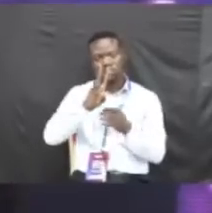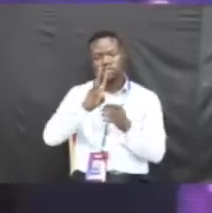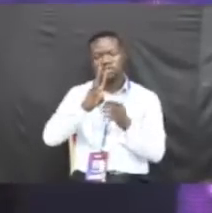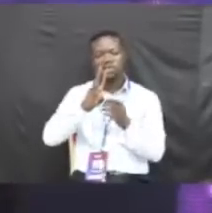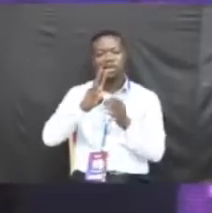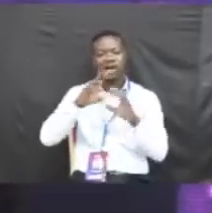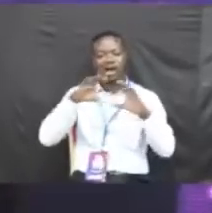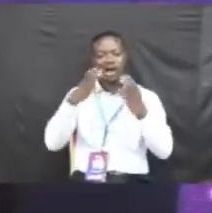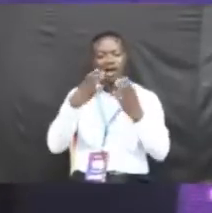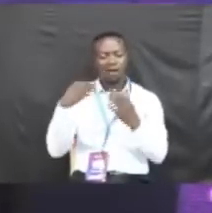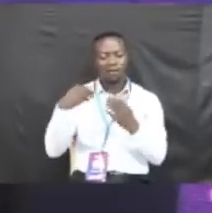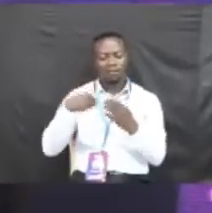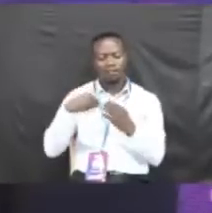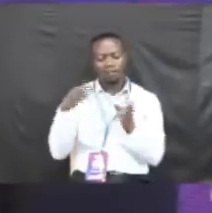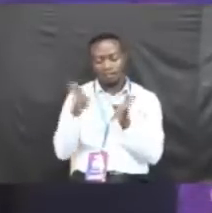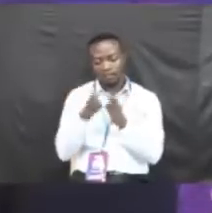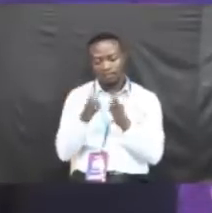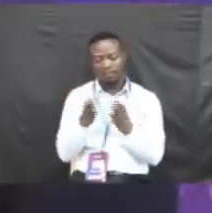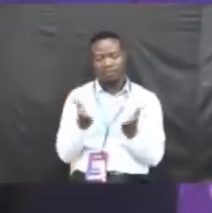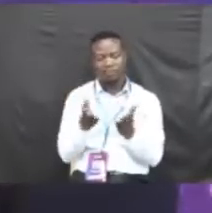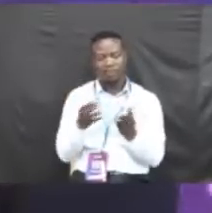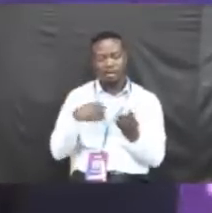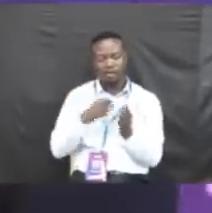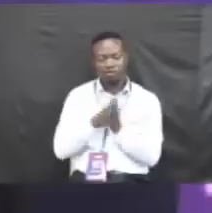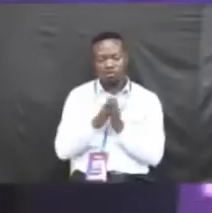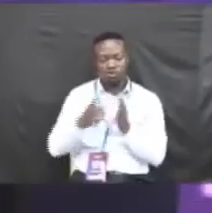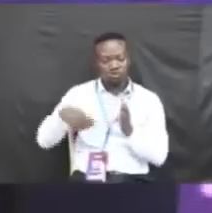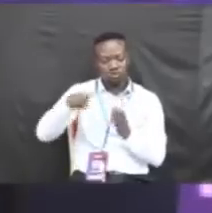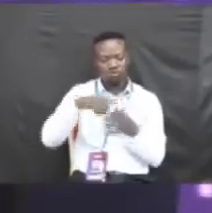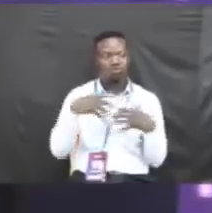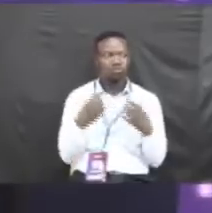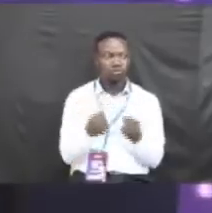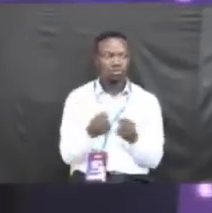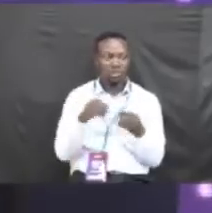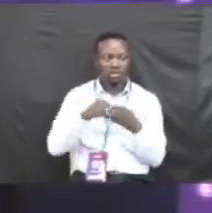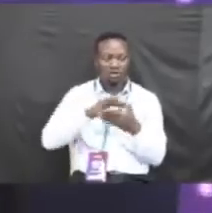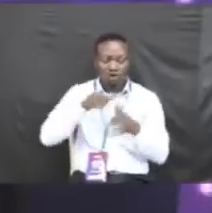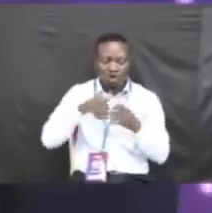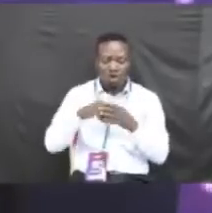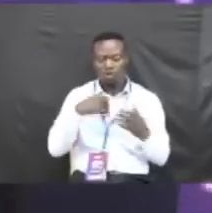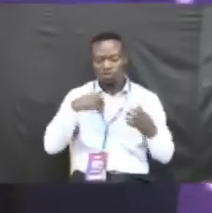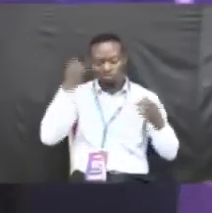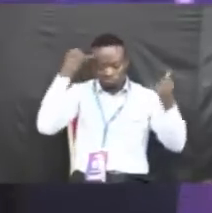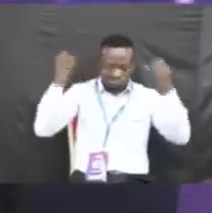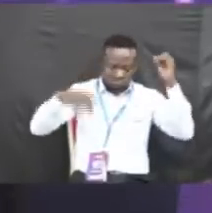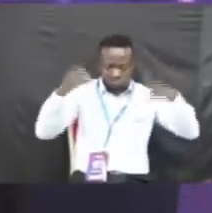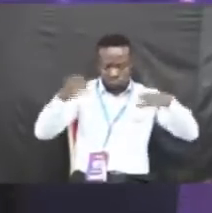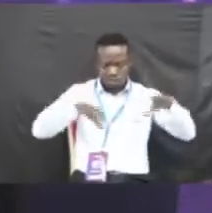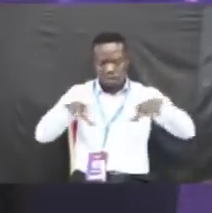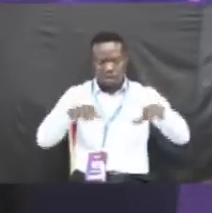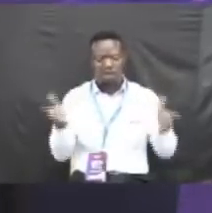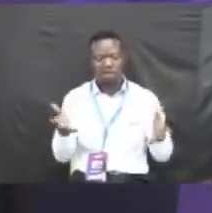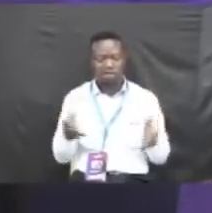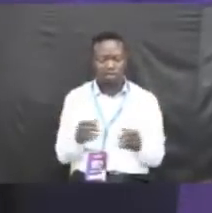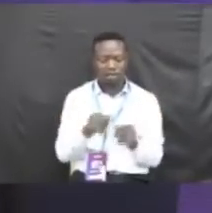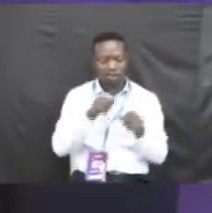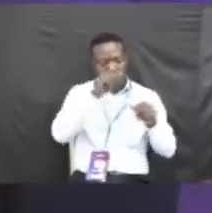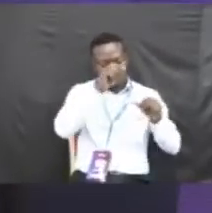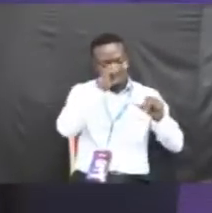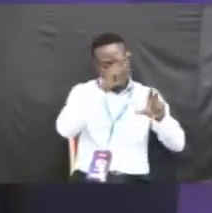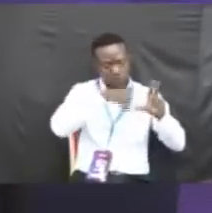council meeting and wish you well in all your deliberations. Apostle